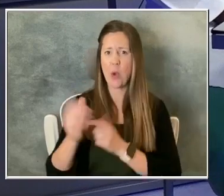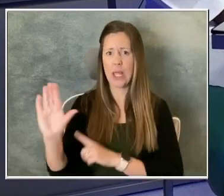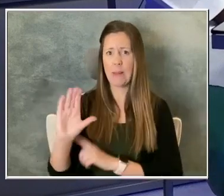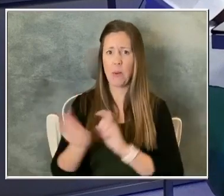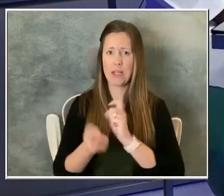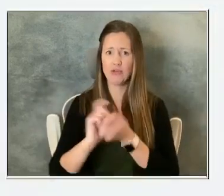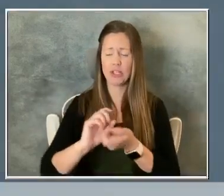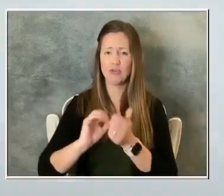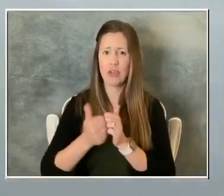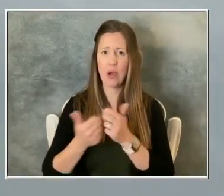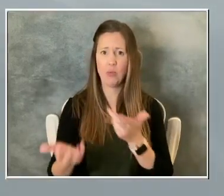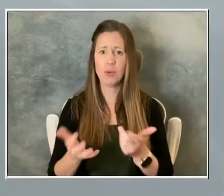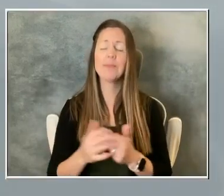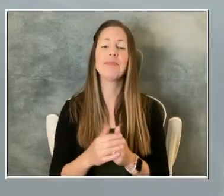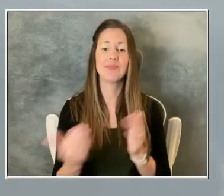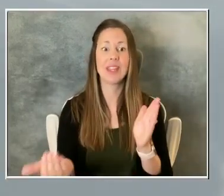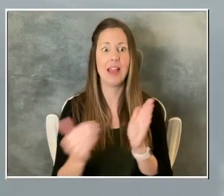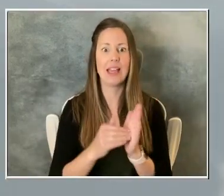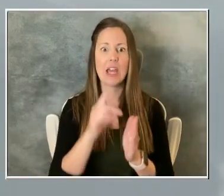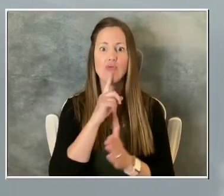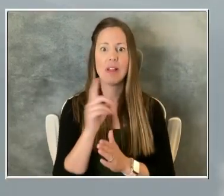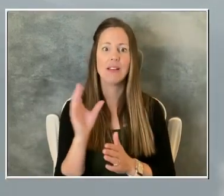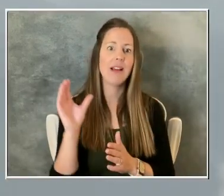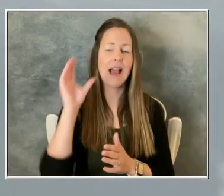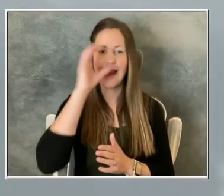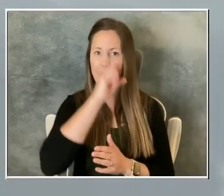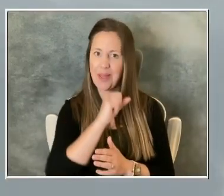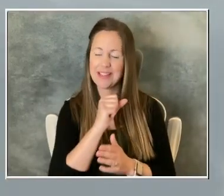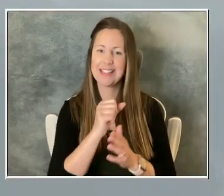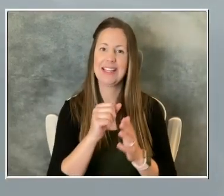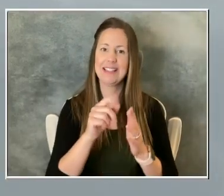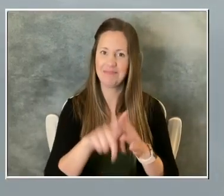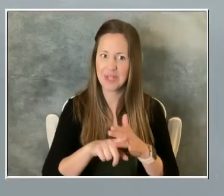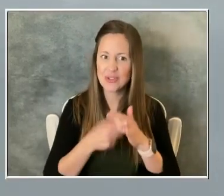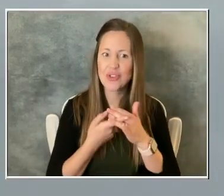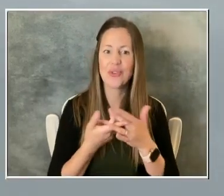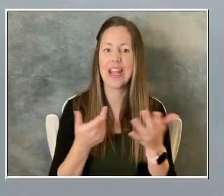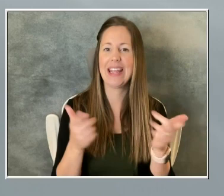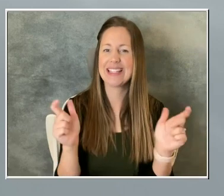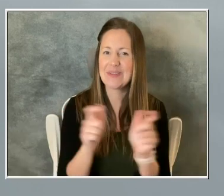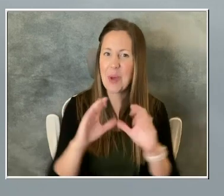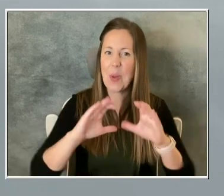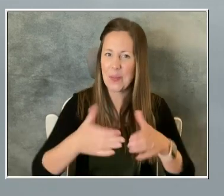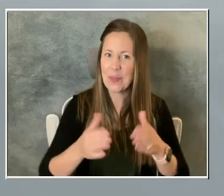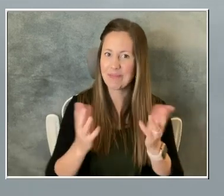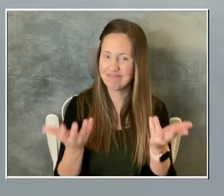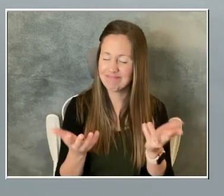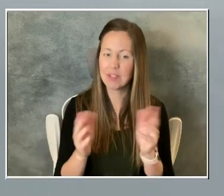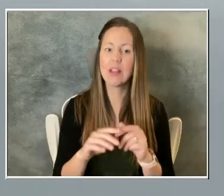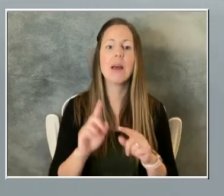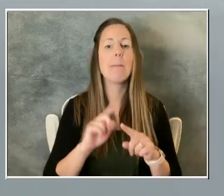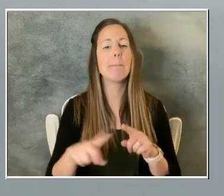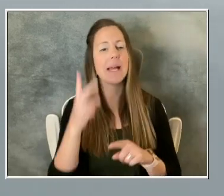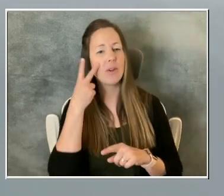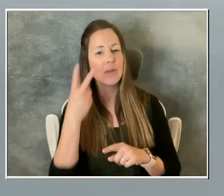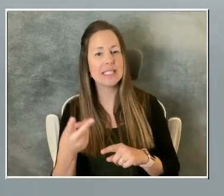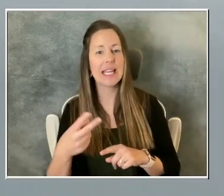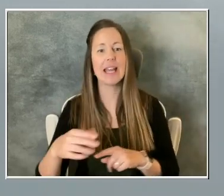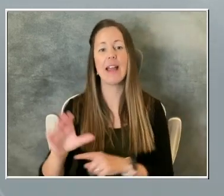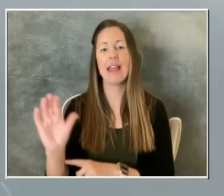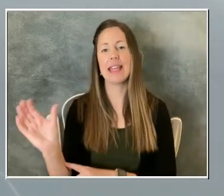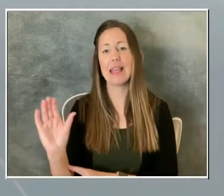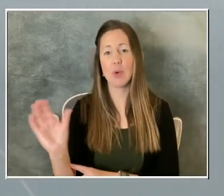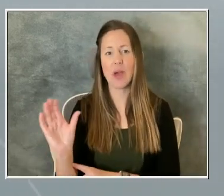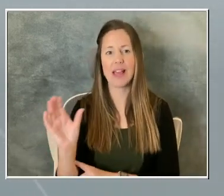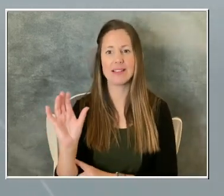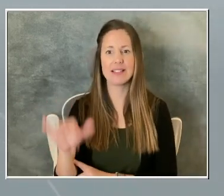again, again, hypothesis generating and small data, but you can see that the chemokines decreased in